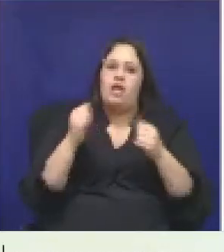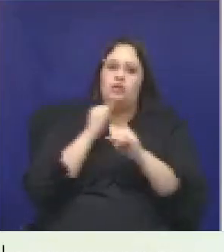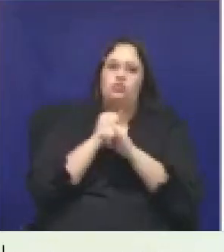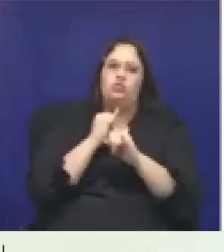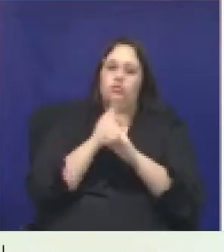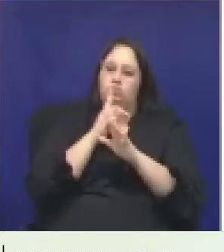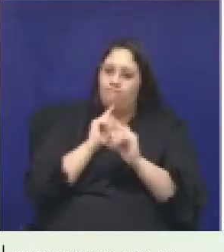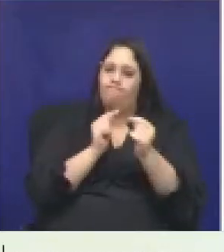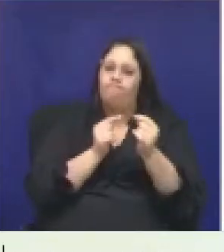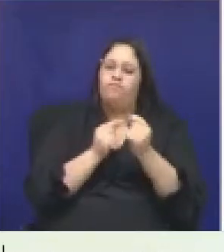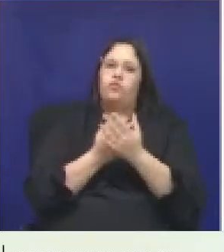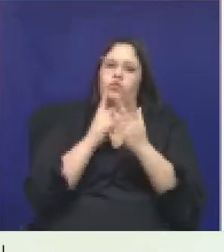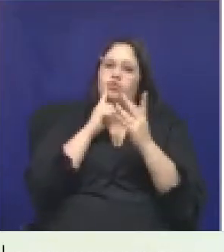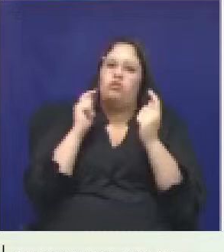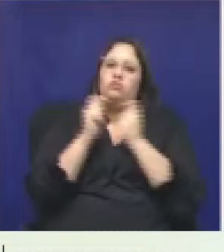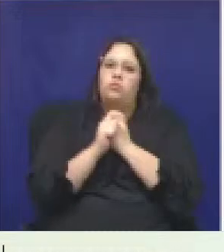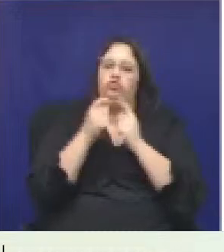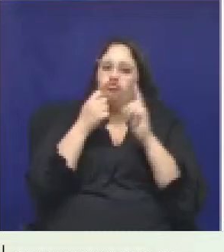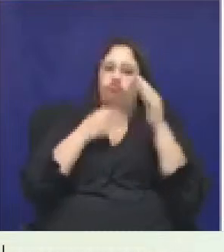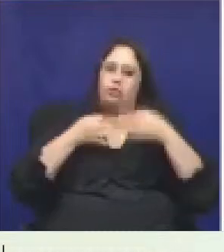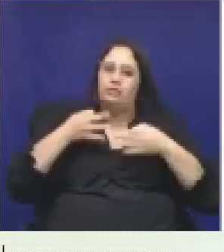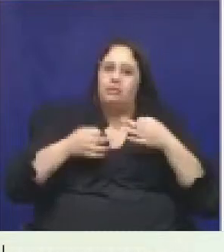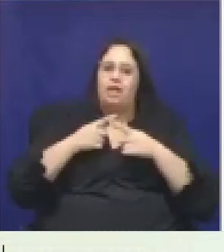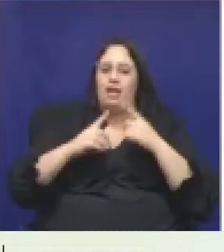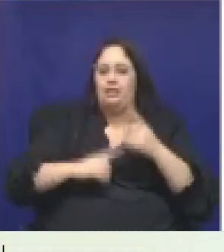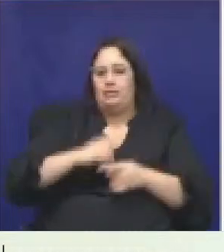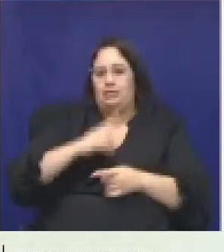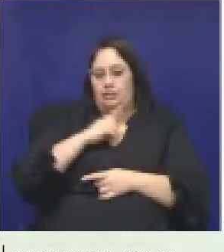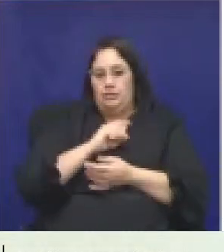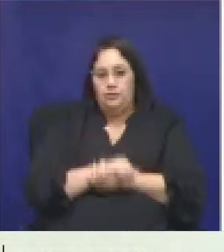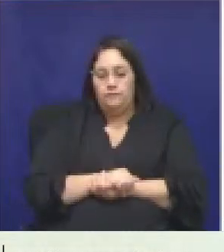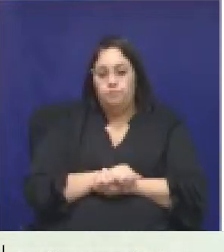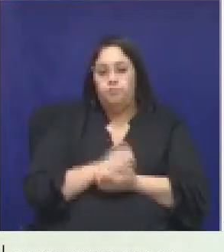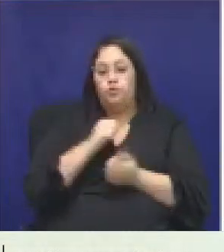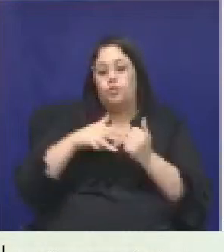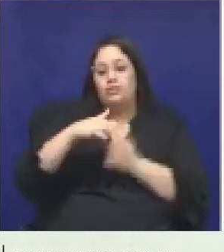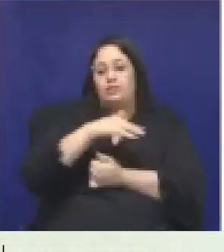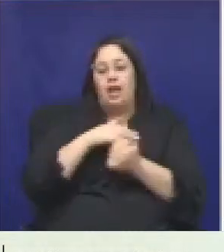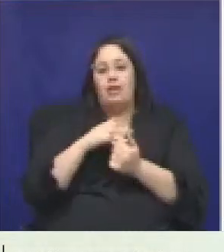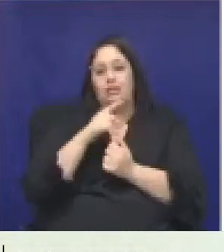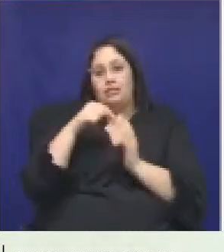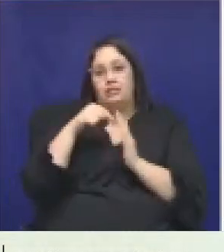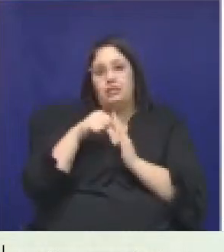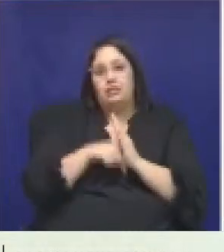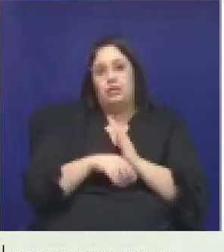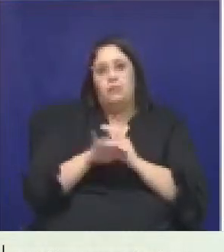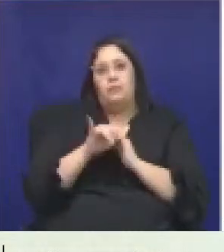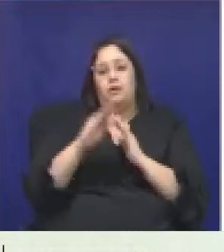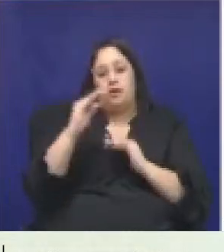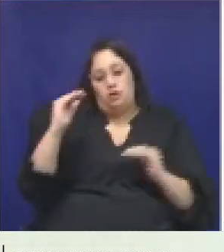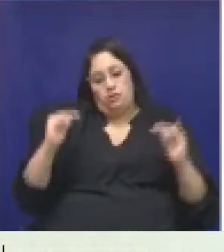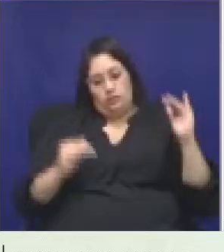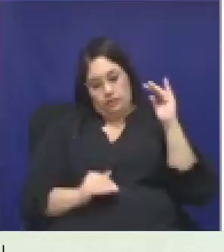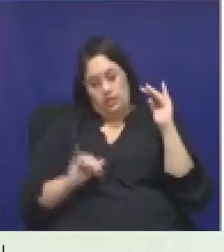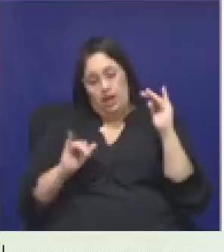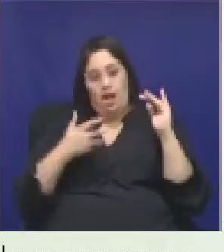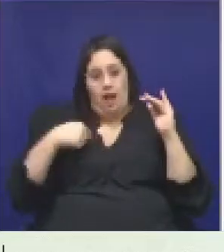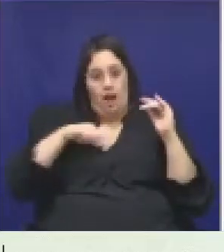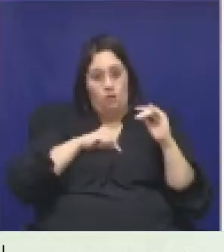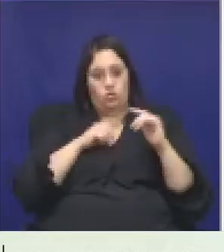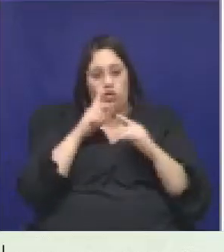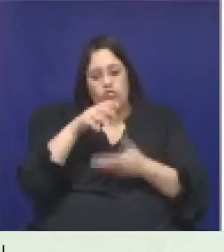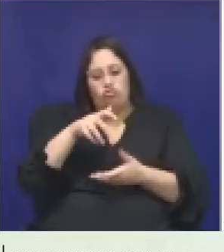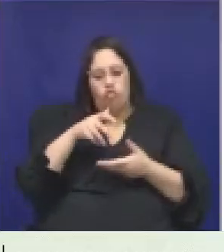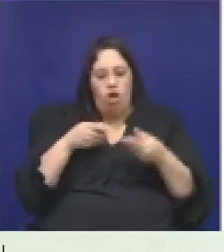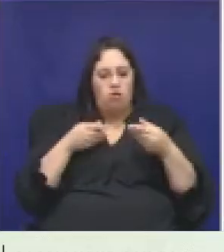the battle for transformation, justice, and dignity. In a society as deeply unequal as ours, data